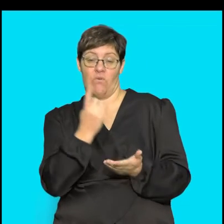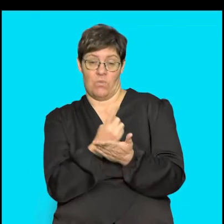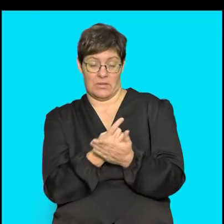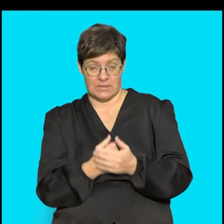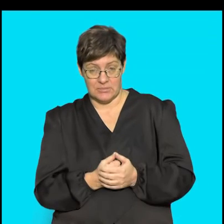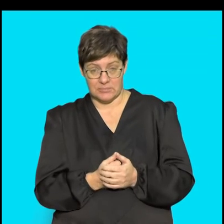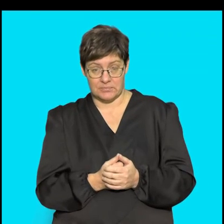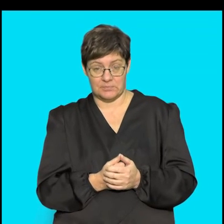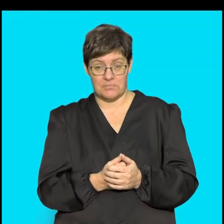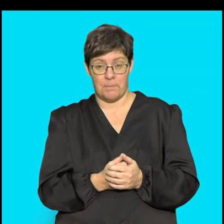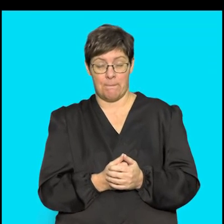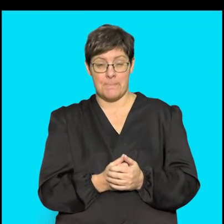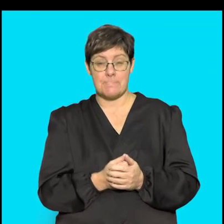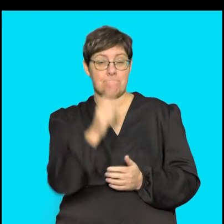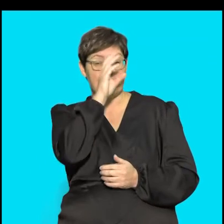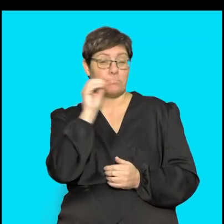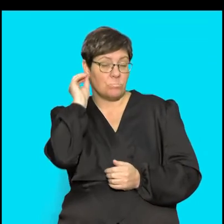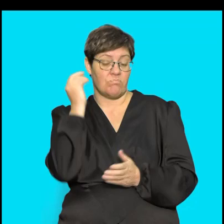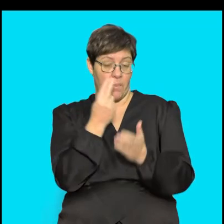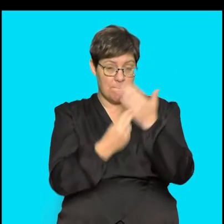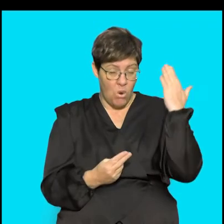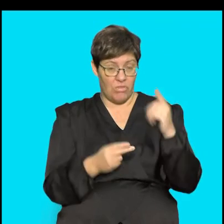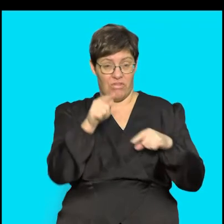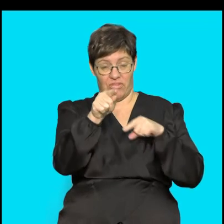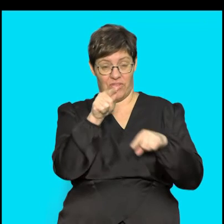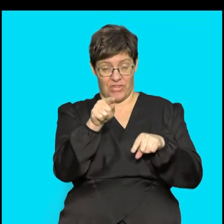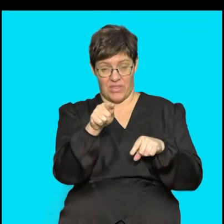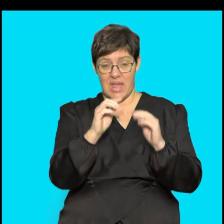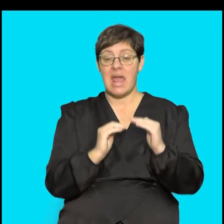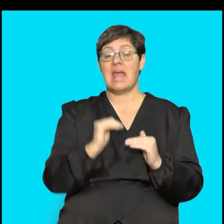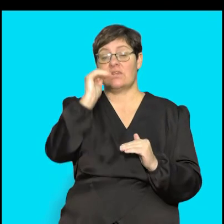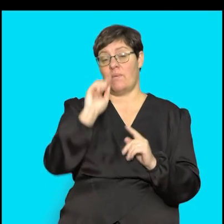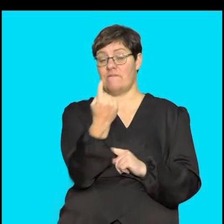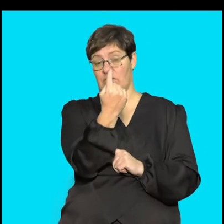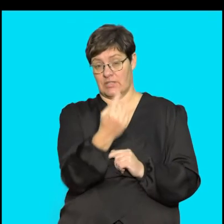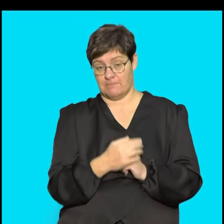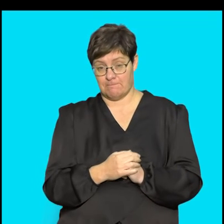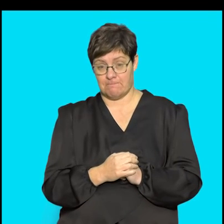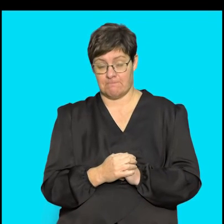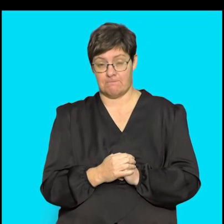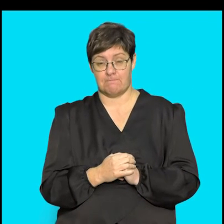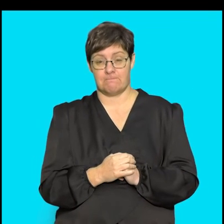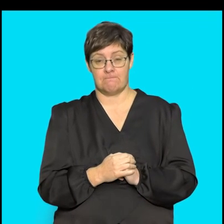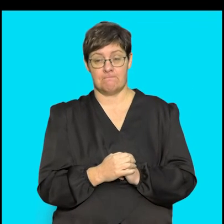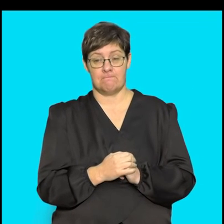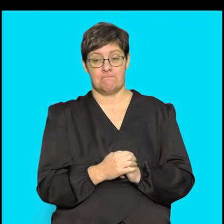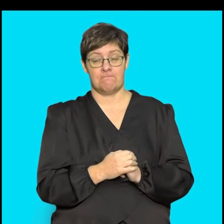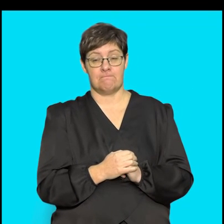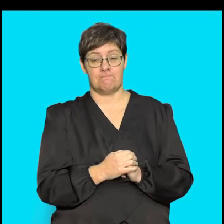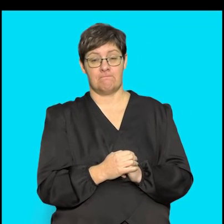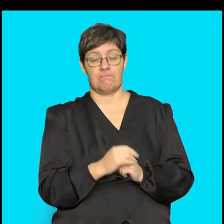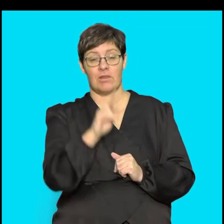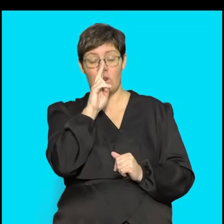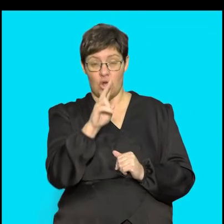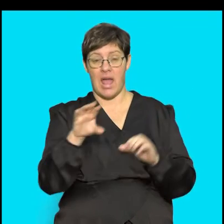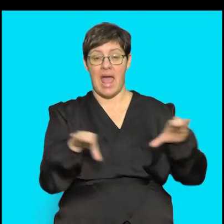favored. But take note, both of the rates will increase at first. When we